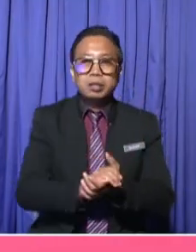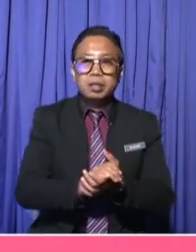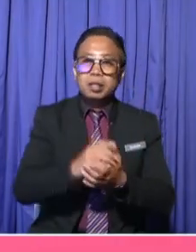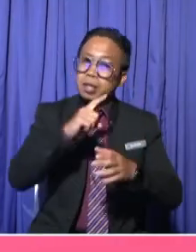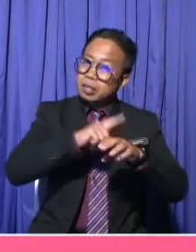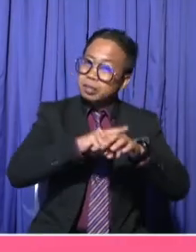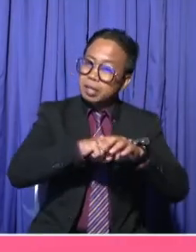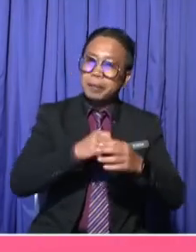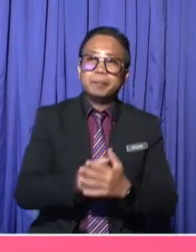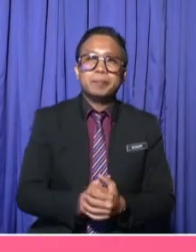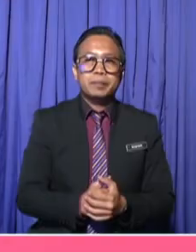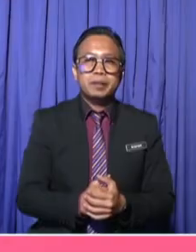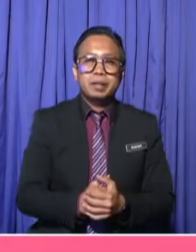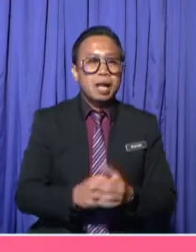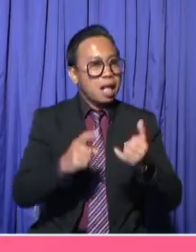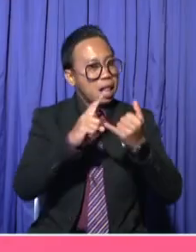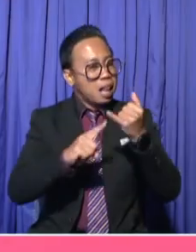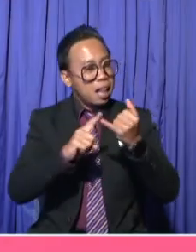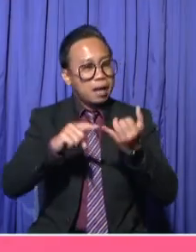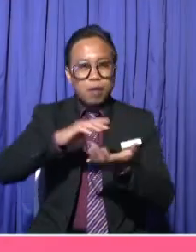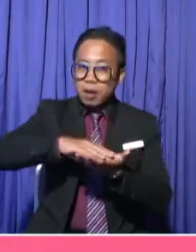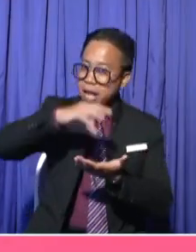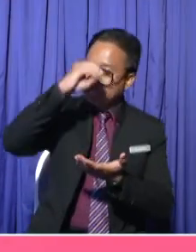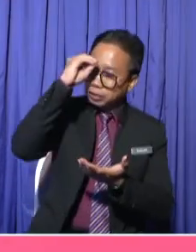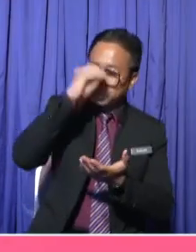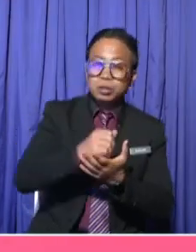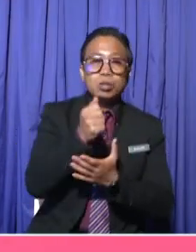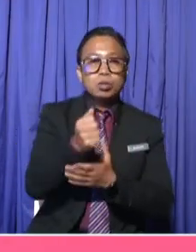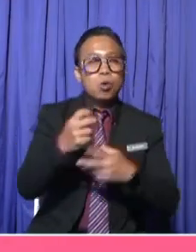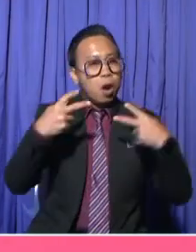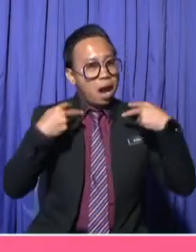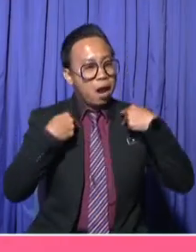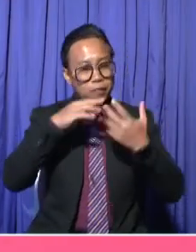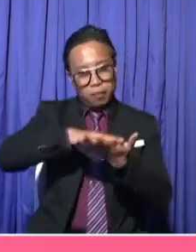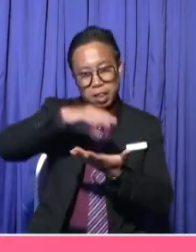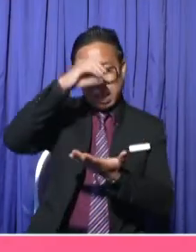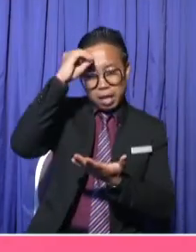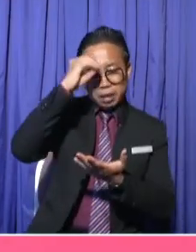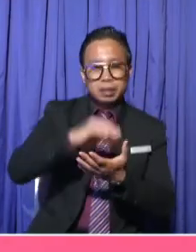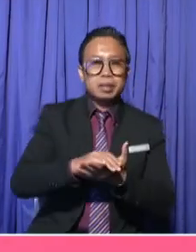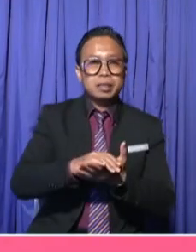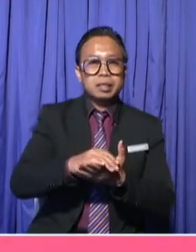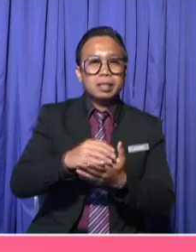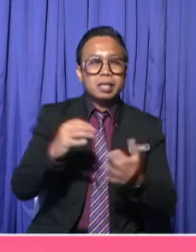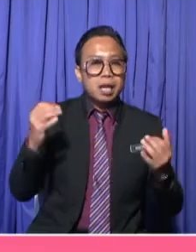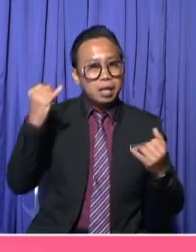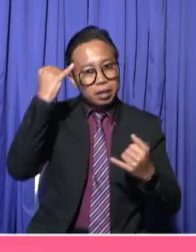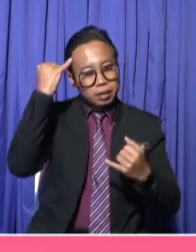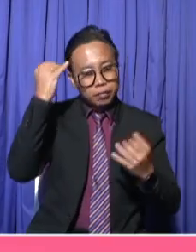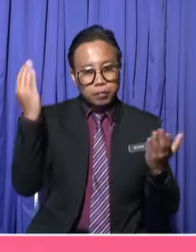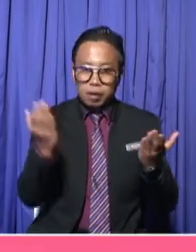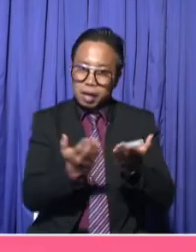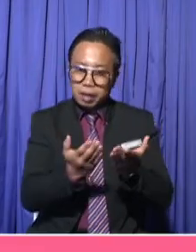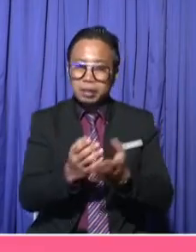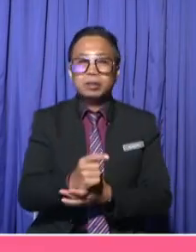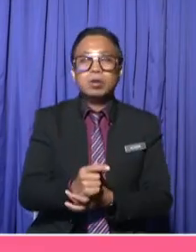time. At the end of the lesson, you have learnt to identify and